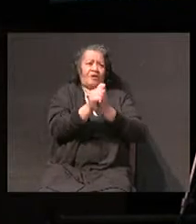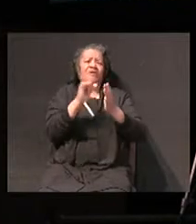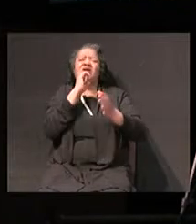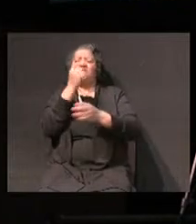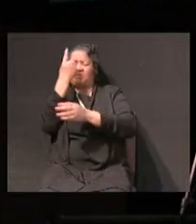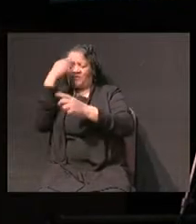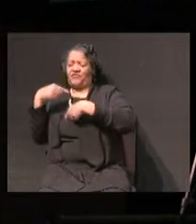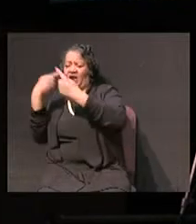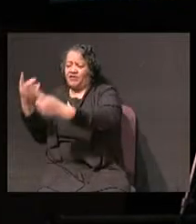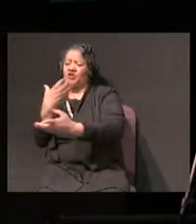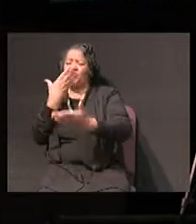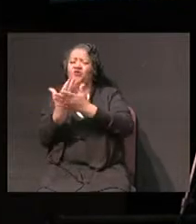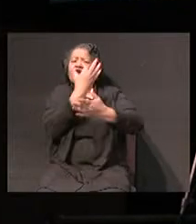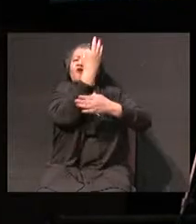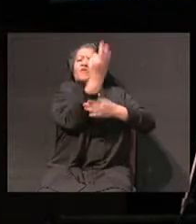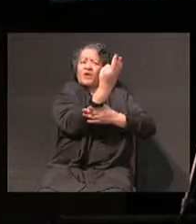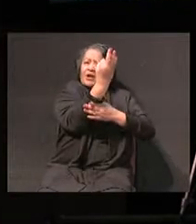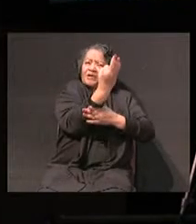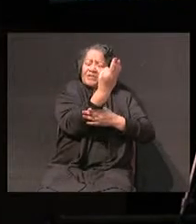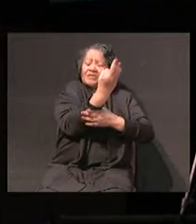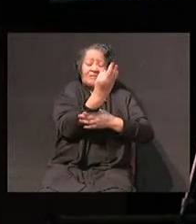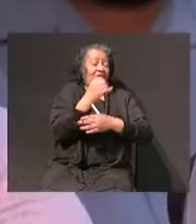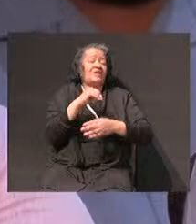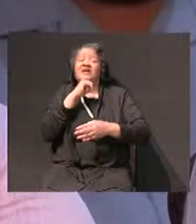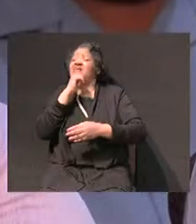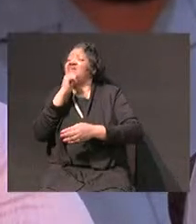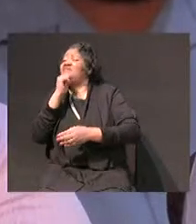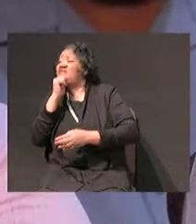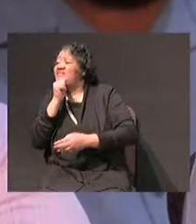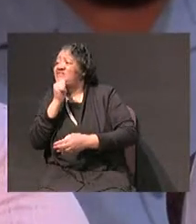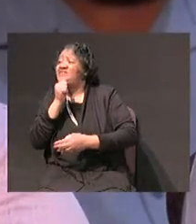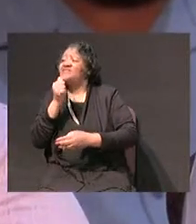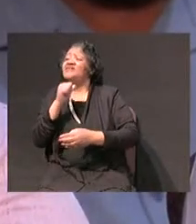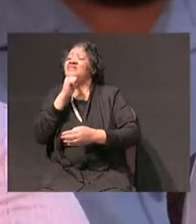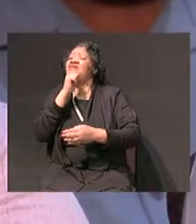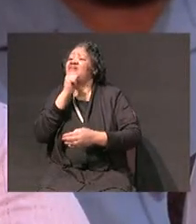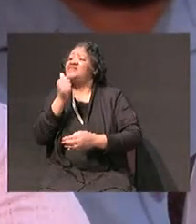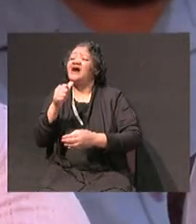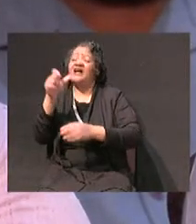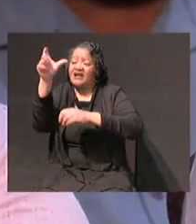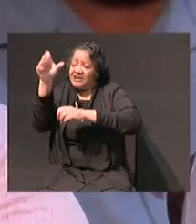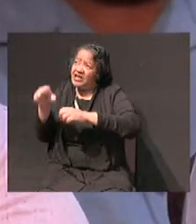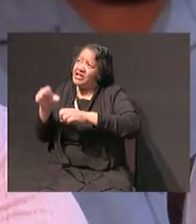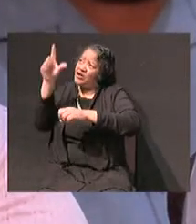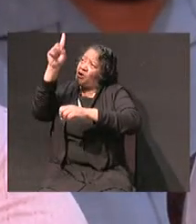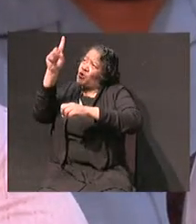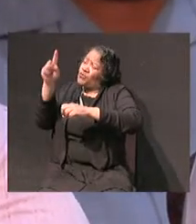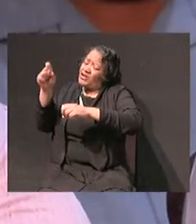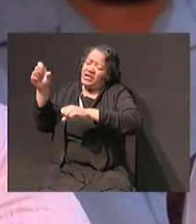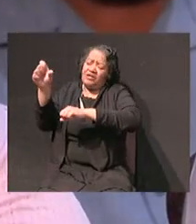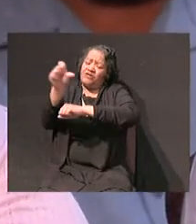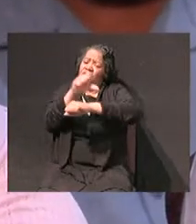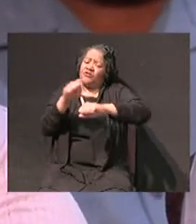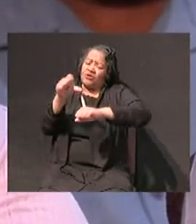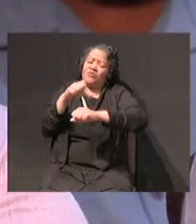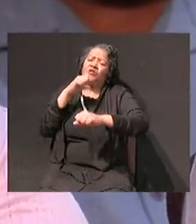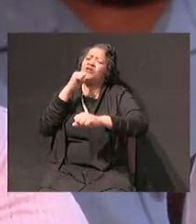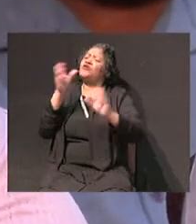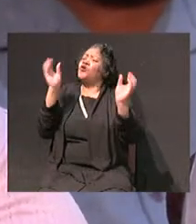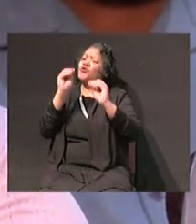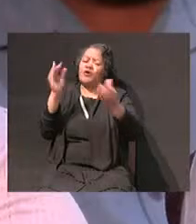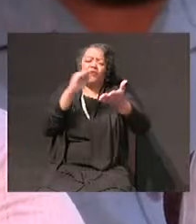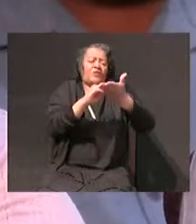not been a Good Friday, we wouldn't have any need for an anointing. We'd have no need for